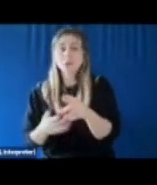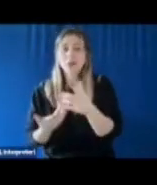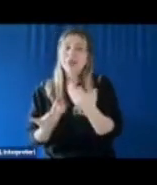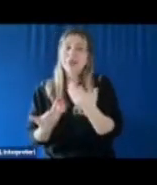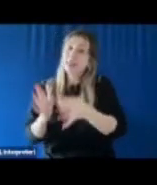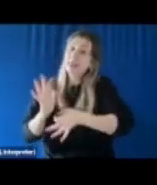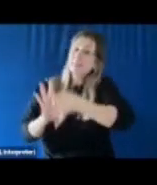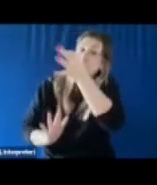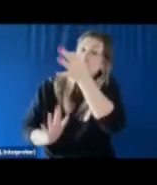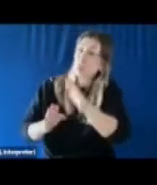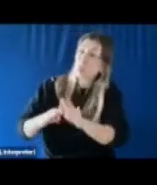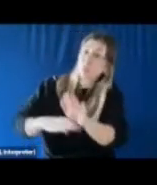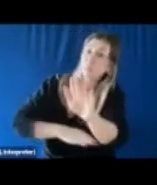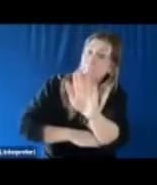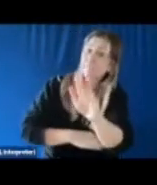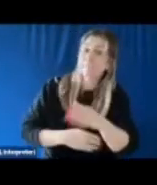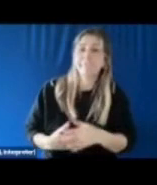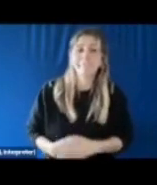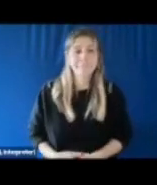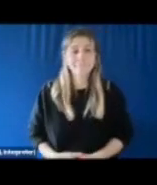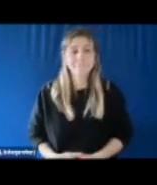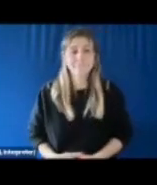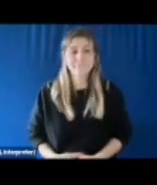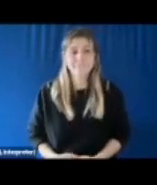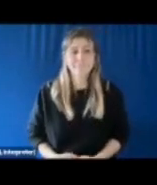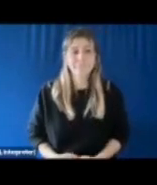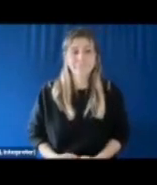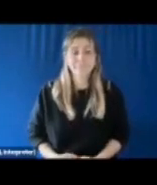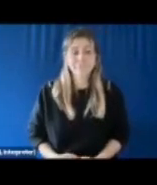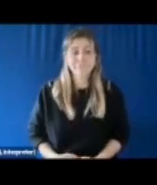able to apply them and act on them.